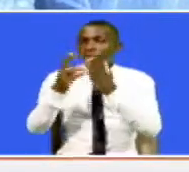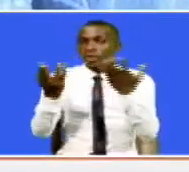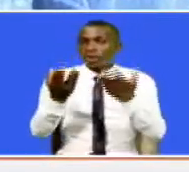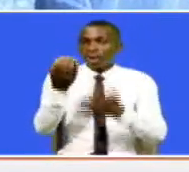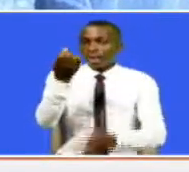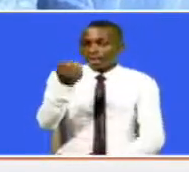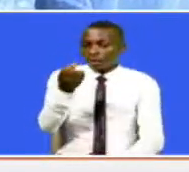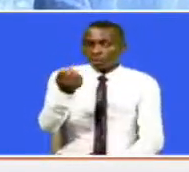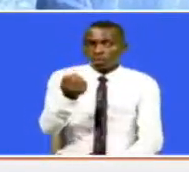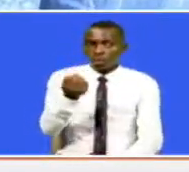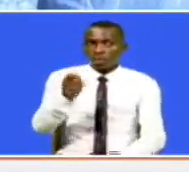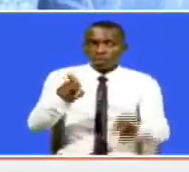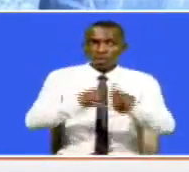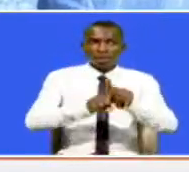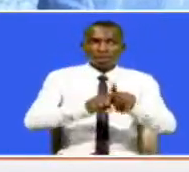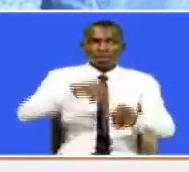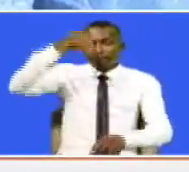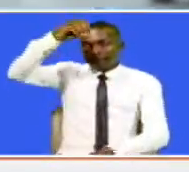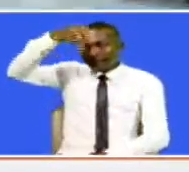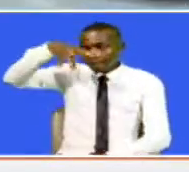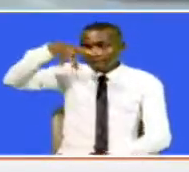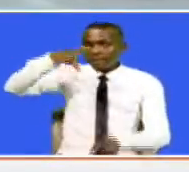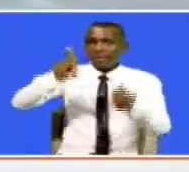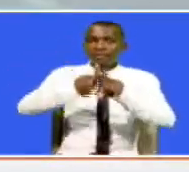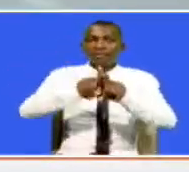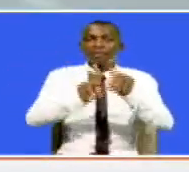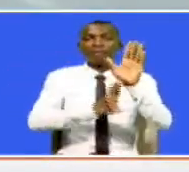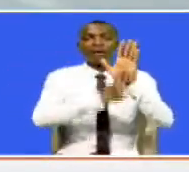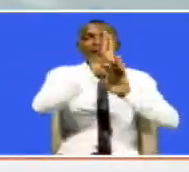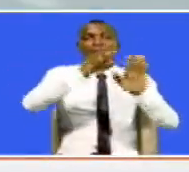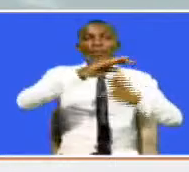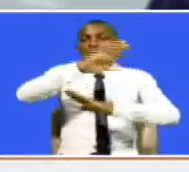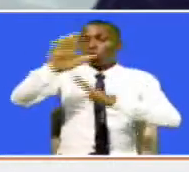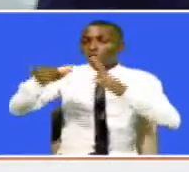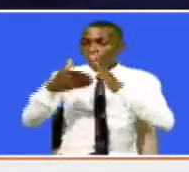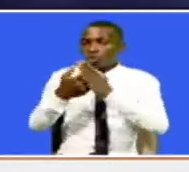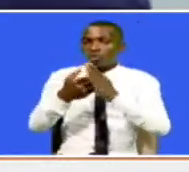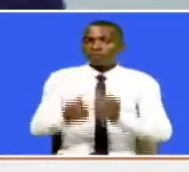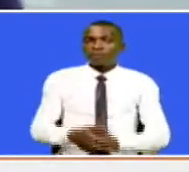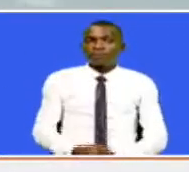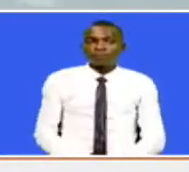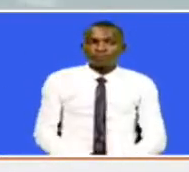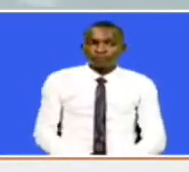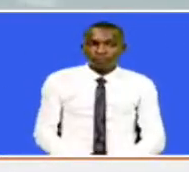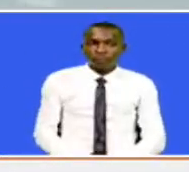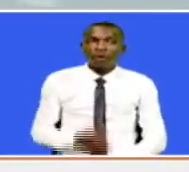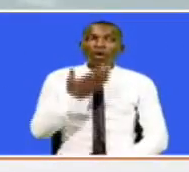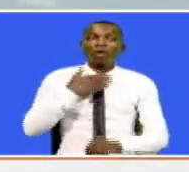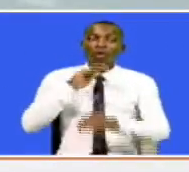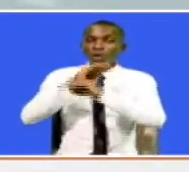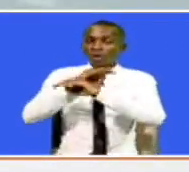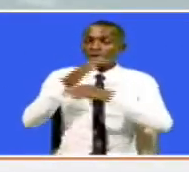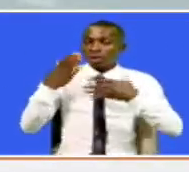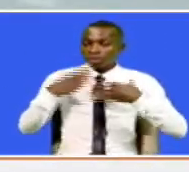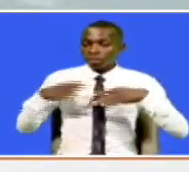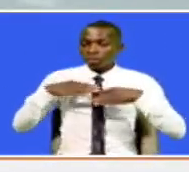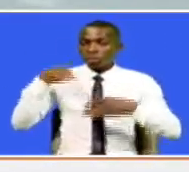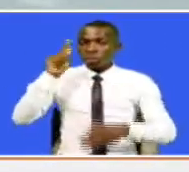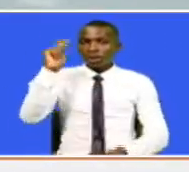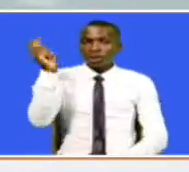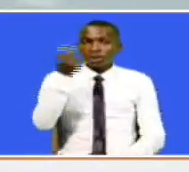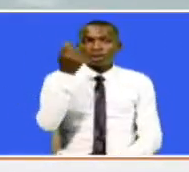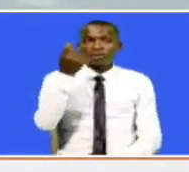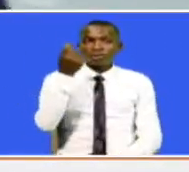unga and the cost of electricity. I want to warn the people of Kenya that you are in